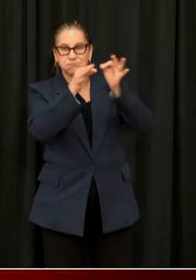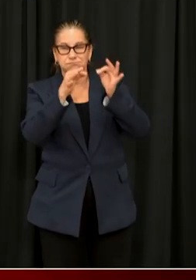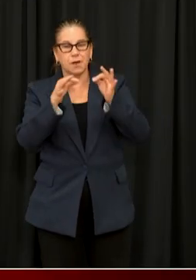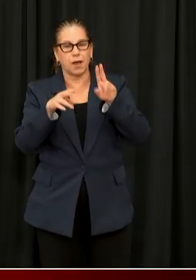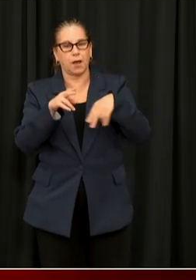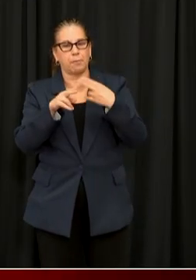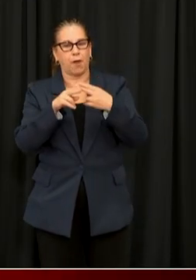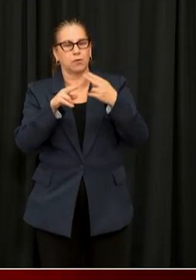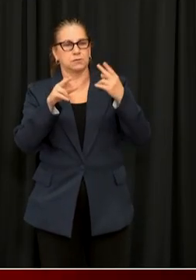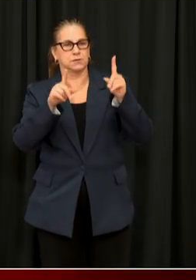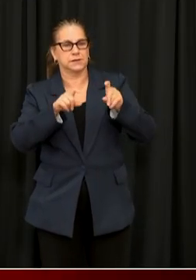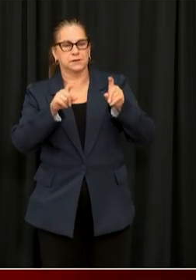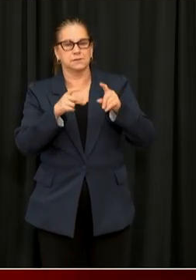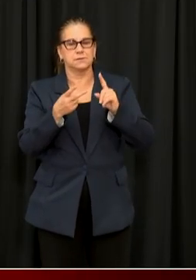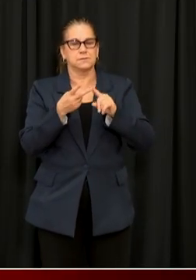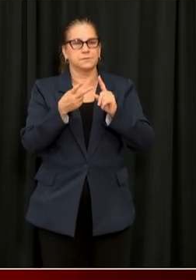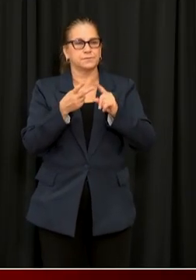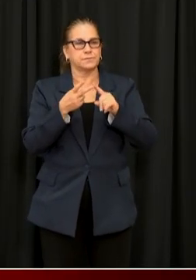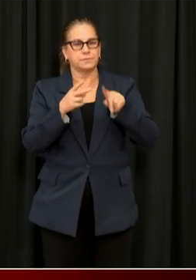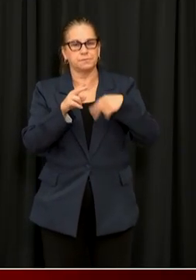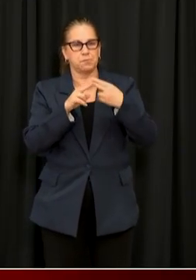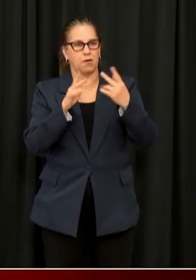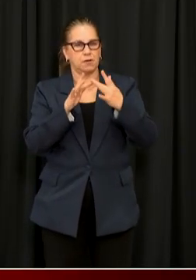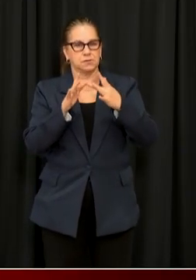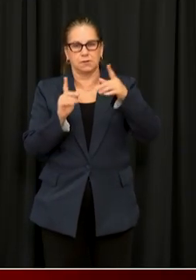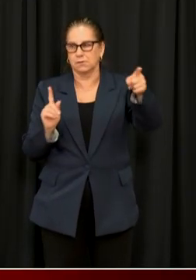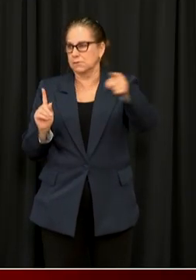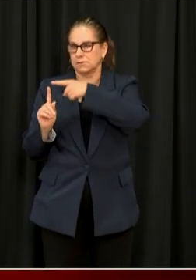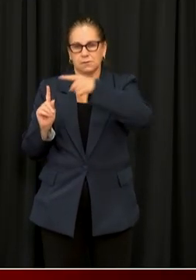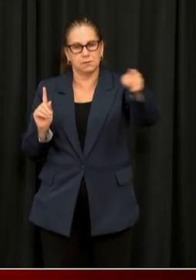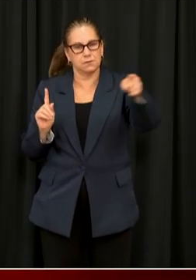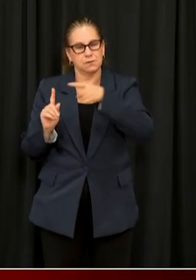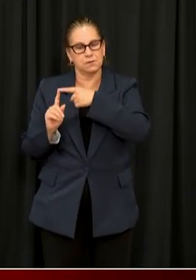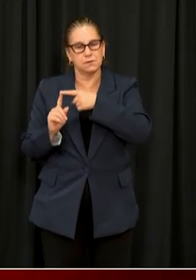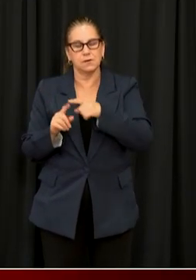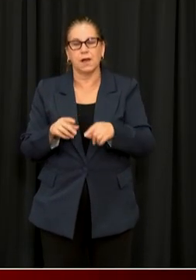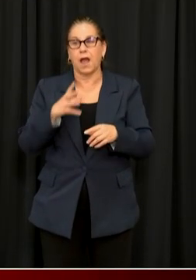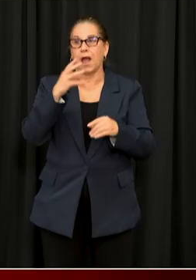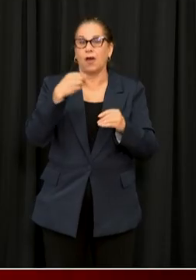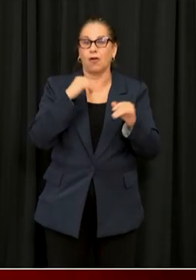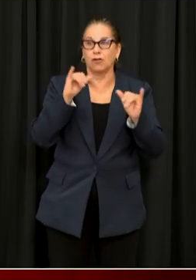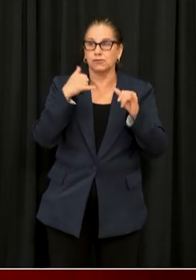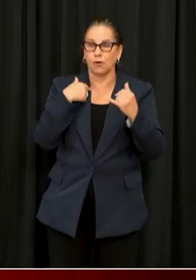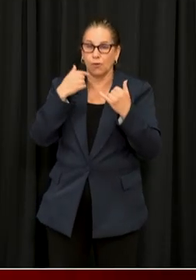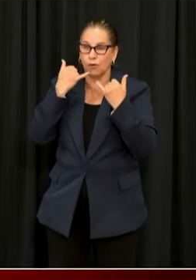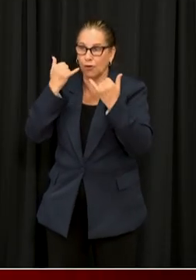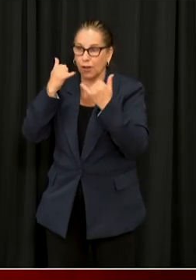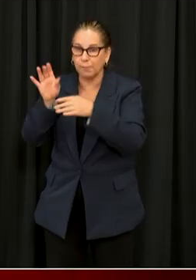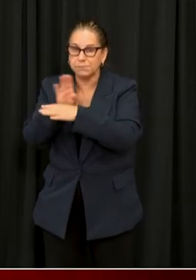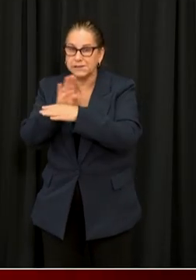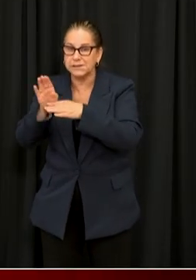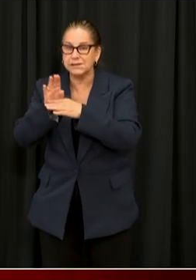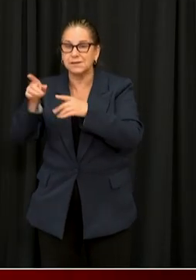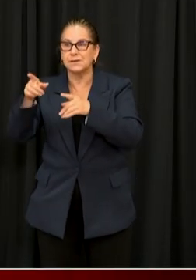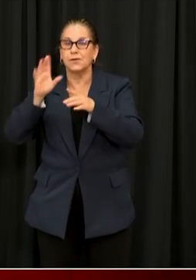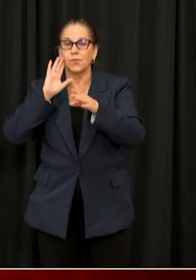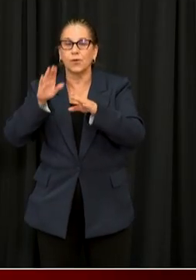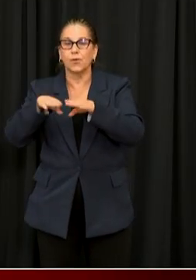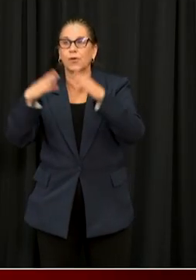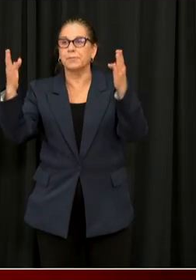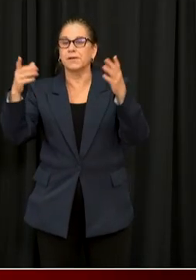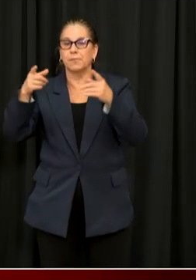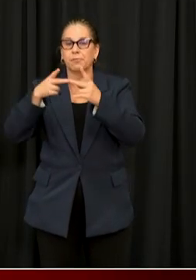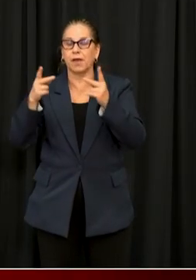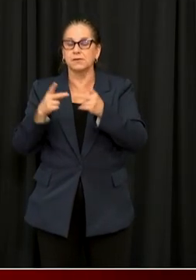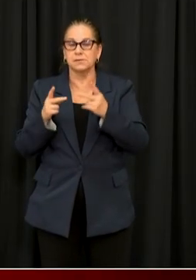reaches out, if necessary, to businesses and public places where the positive case may have